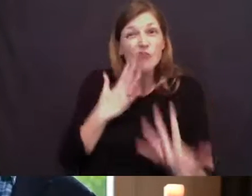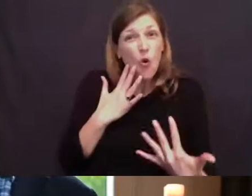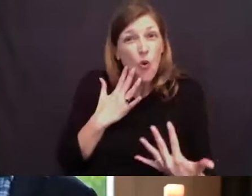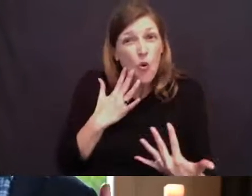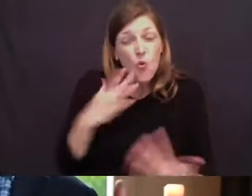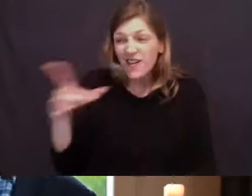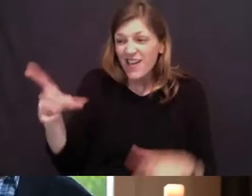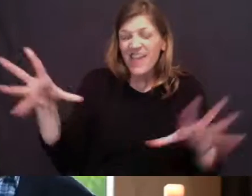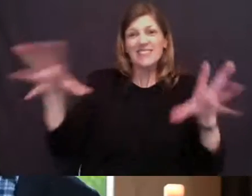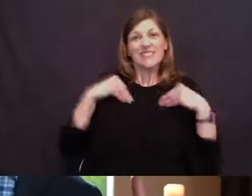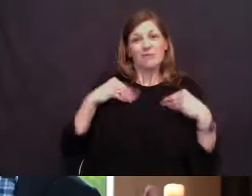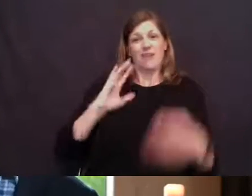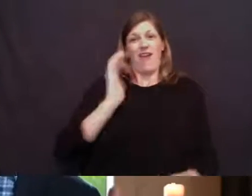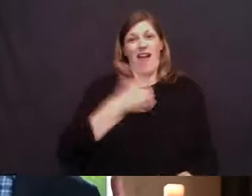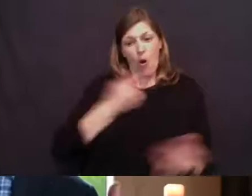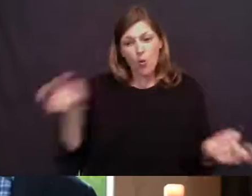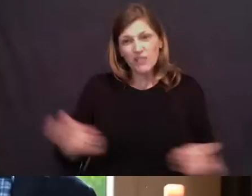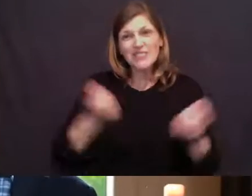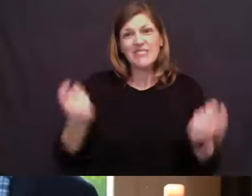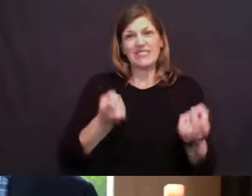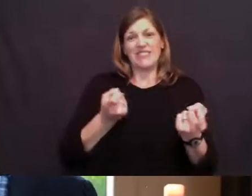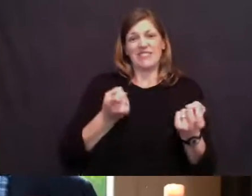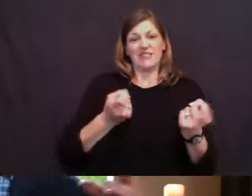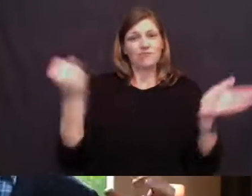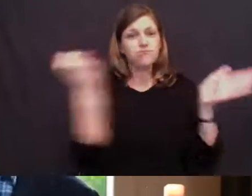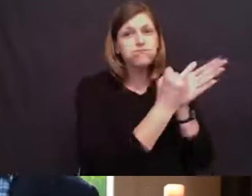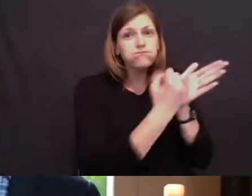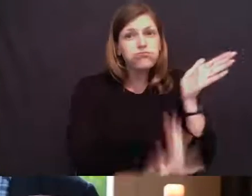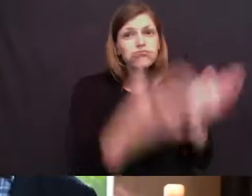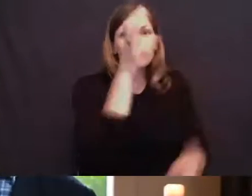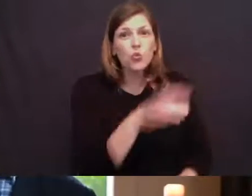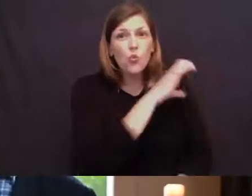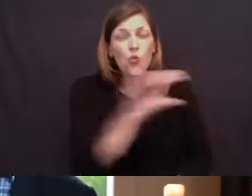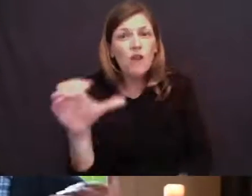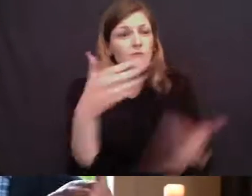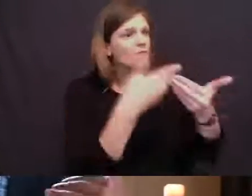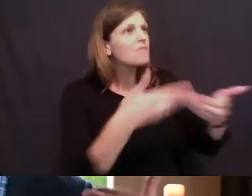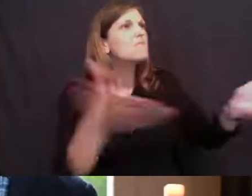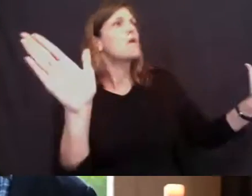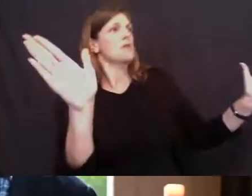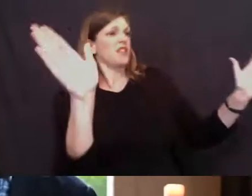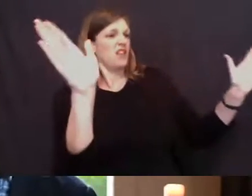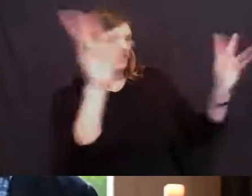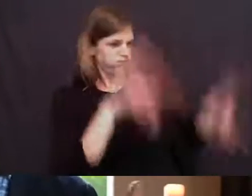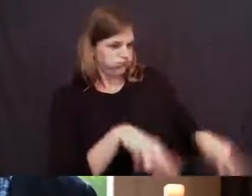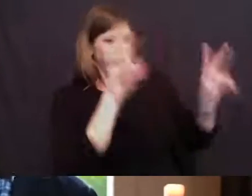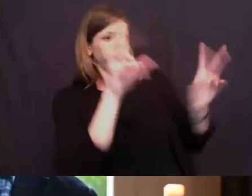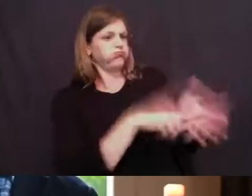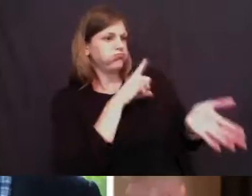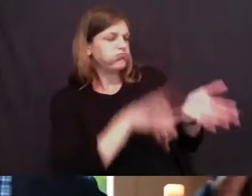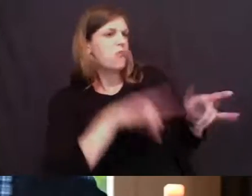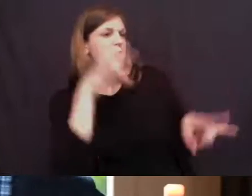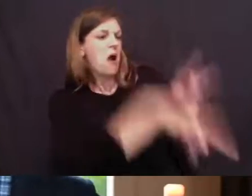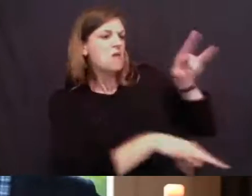sin. He went to the cross, nailed on the cross, to be publicly humiliated by his own creation, mocking